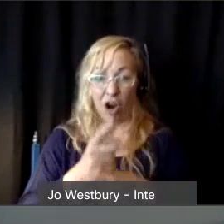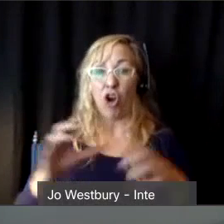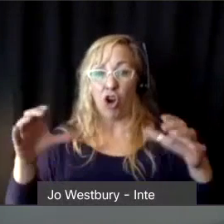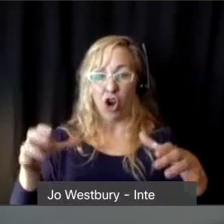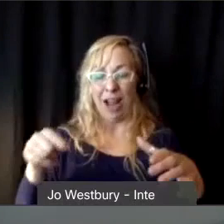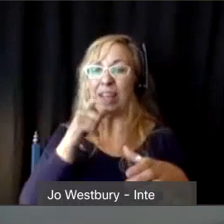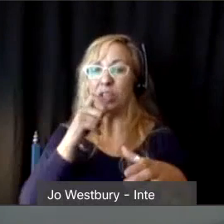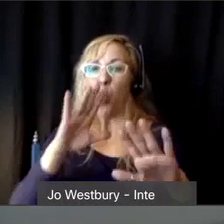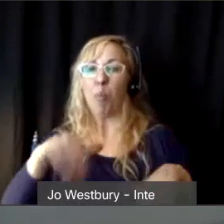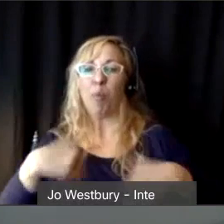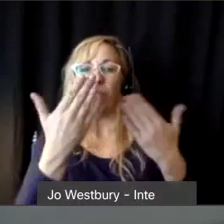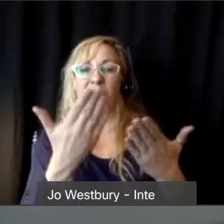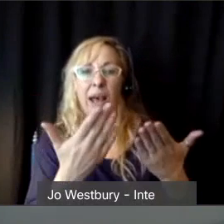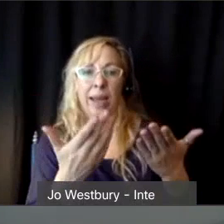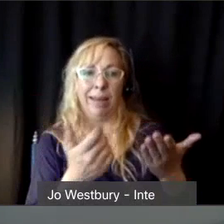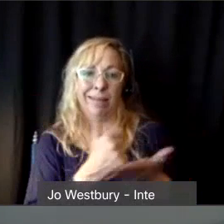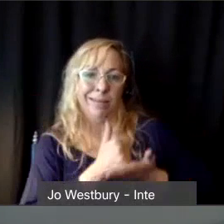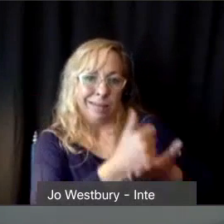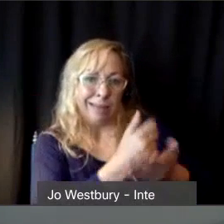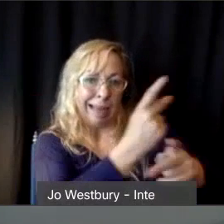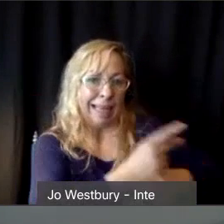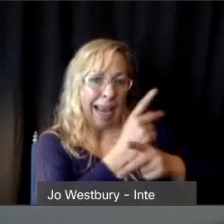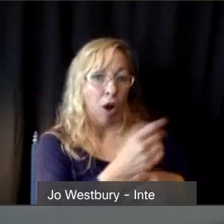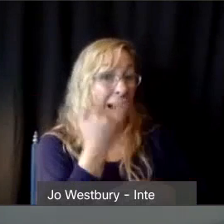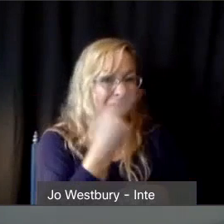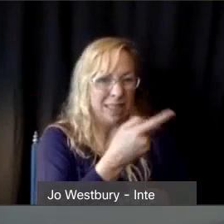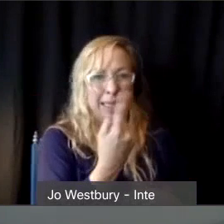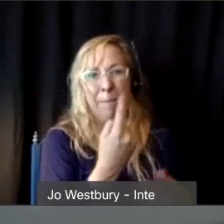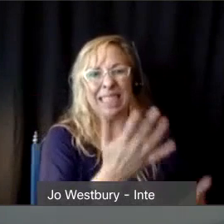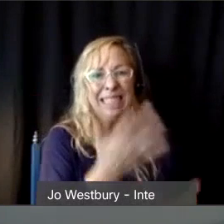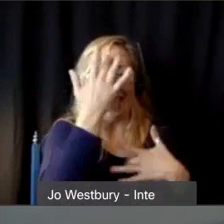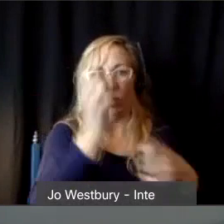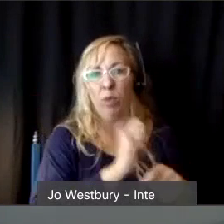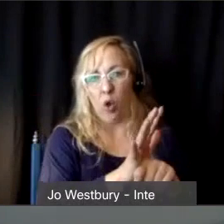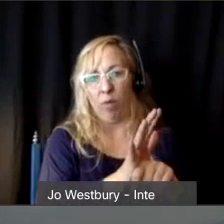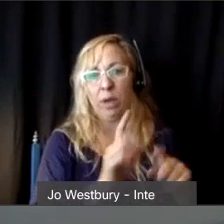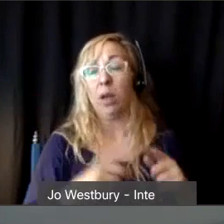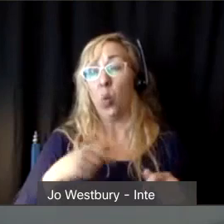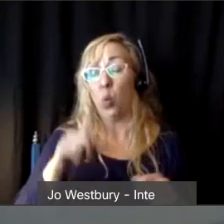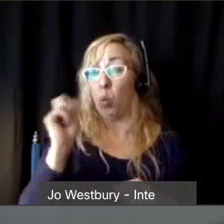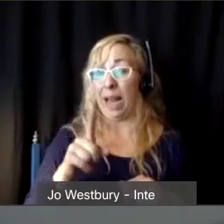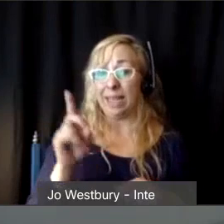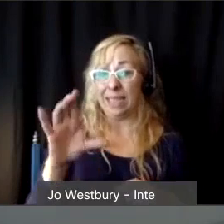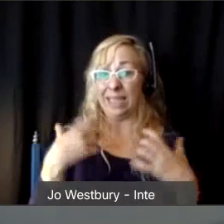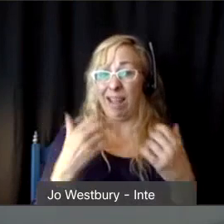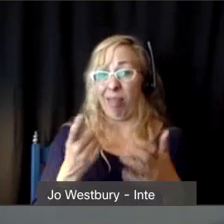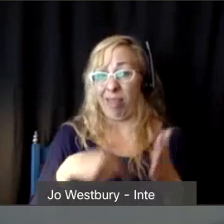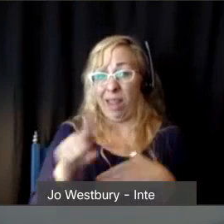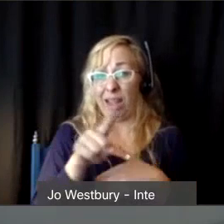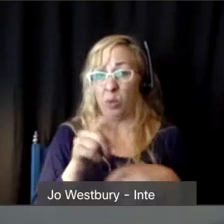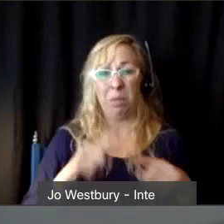When you look at the distinctions, we can ask DC Health when they're here next week, but I do not expect